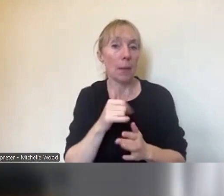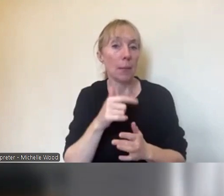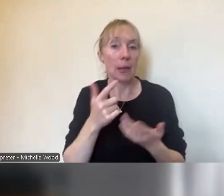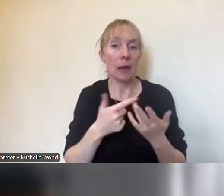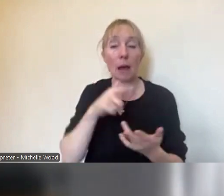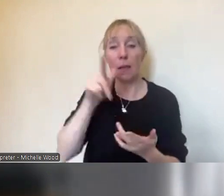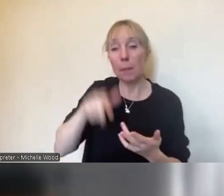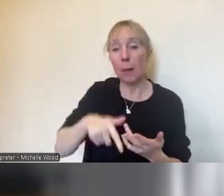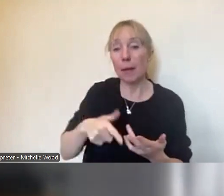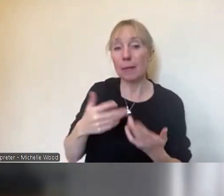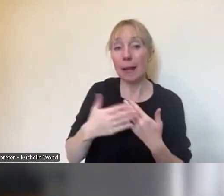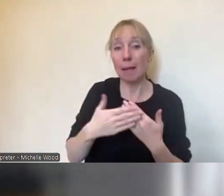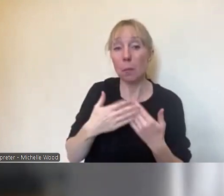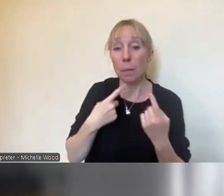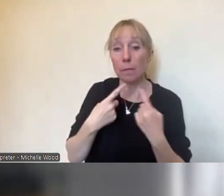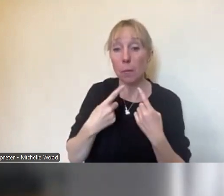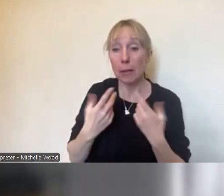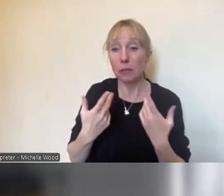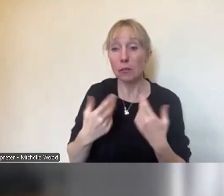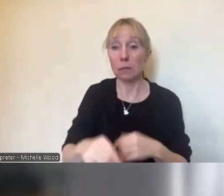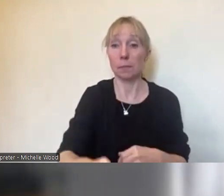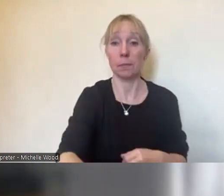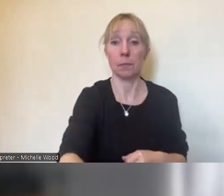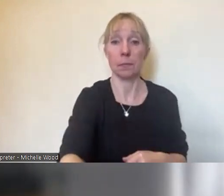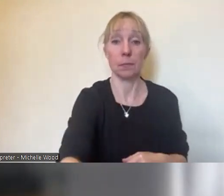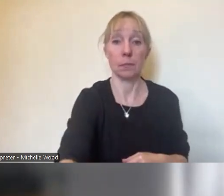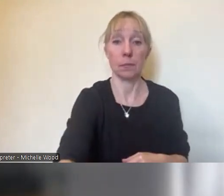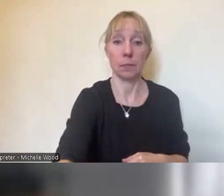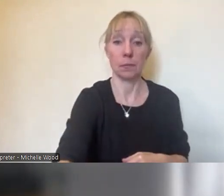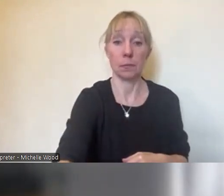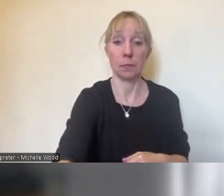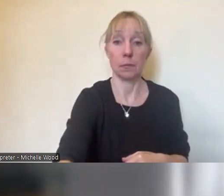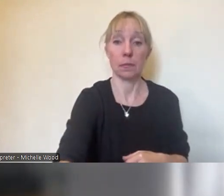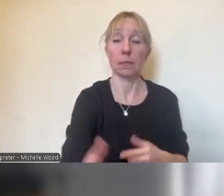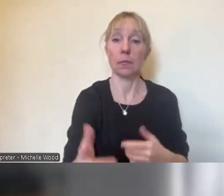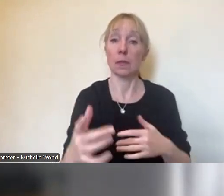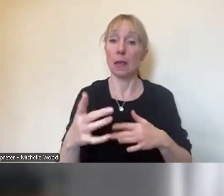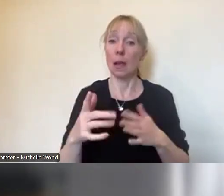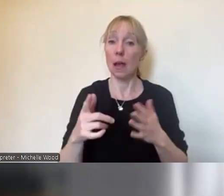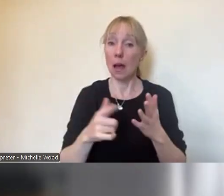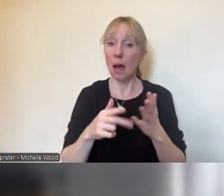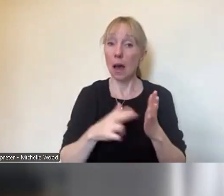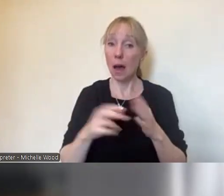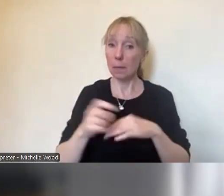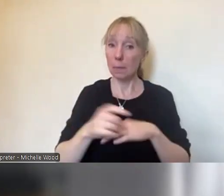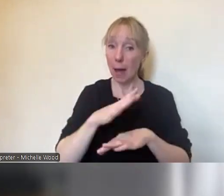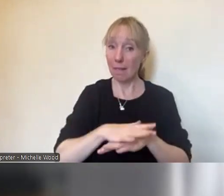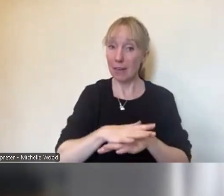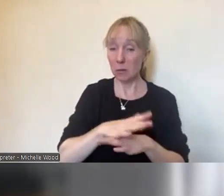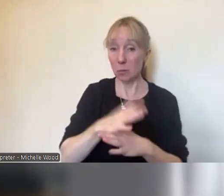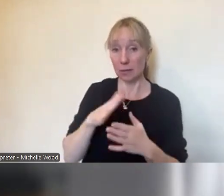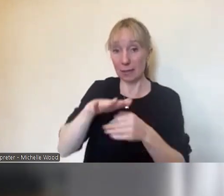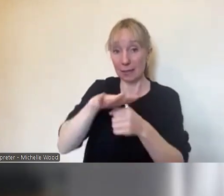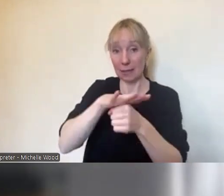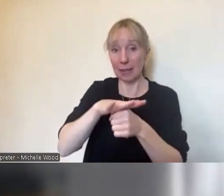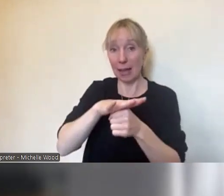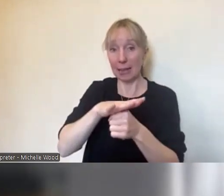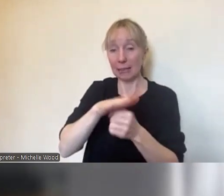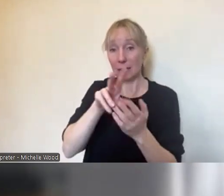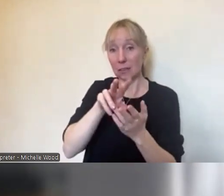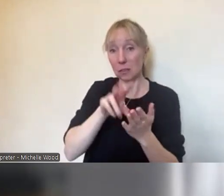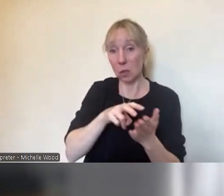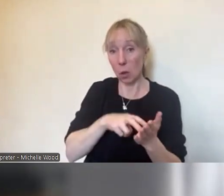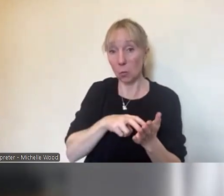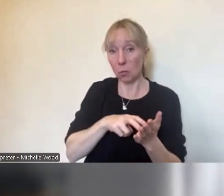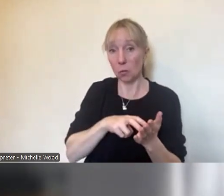have more information on that. The reference to unmarried, it was always in the case notes, which is why I brought them up. A